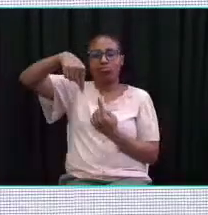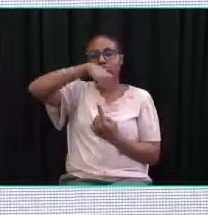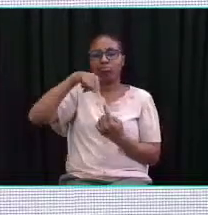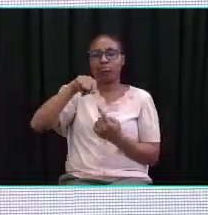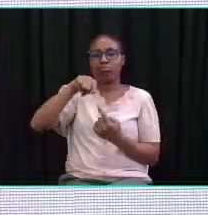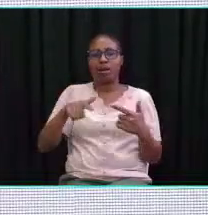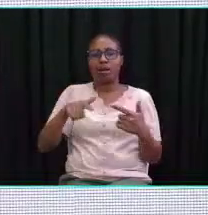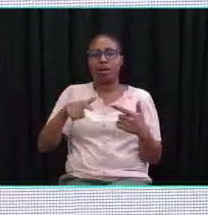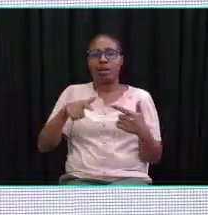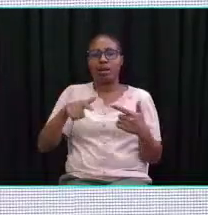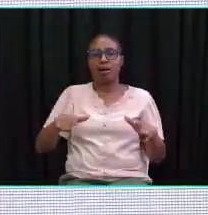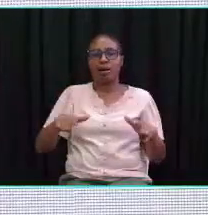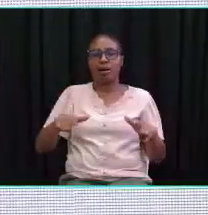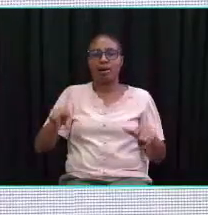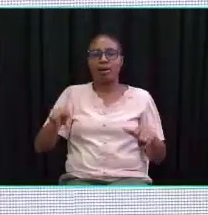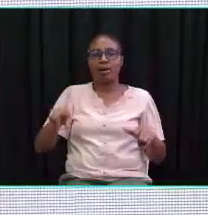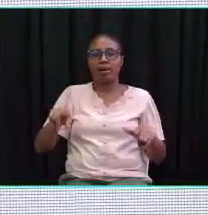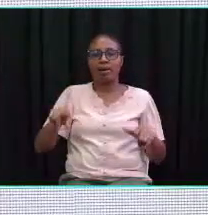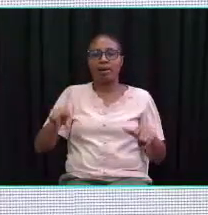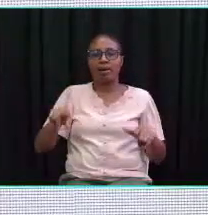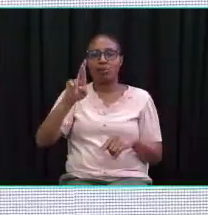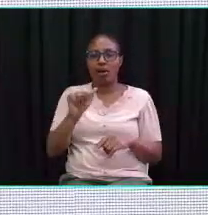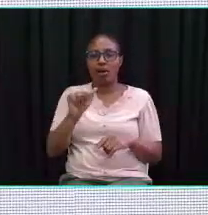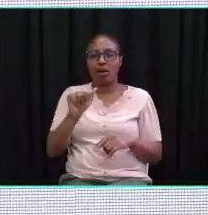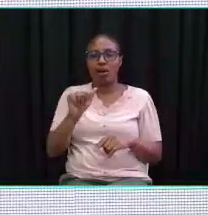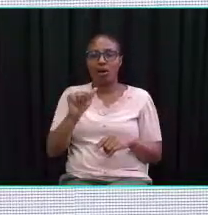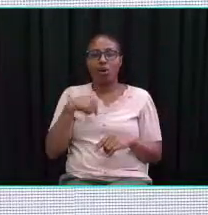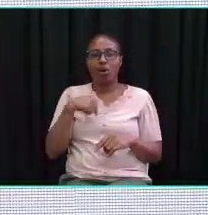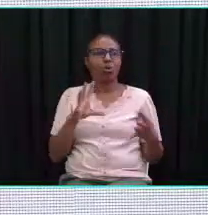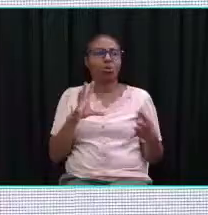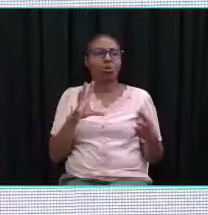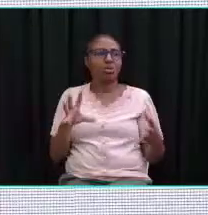been done within within Mombasa city.